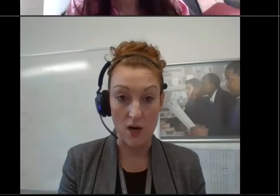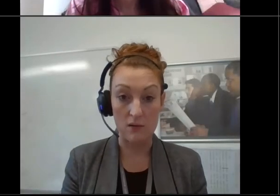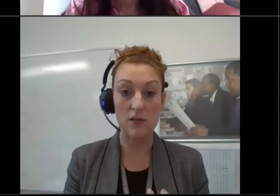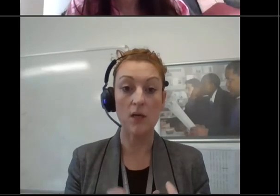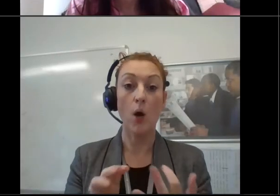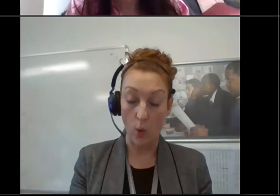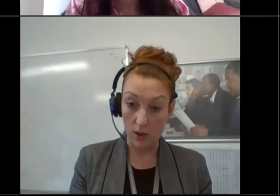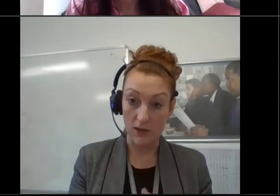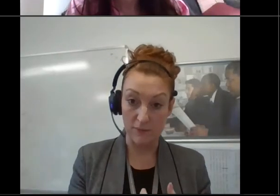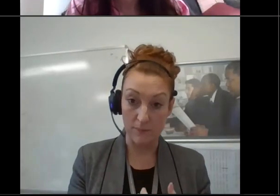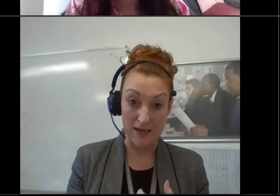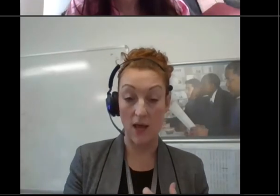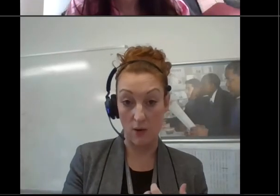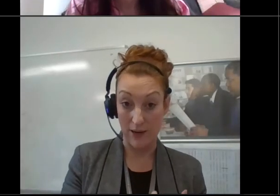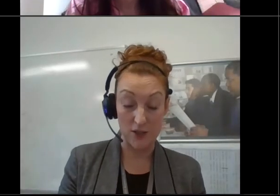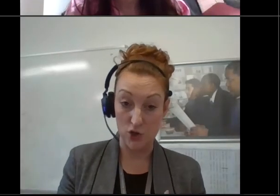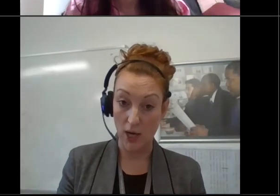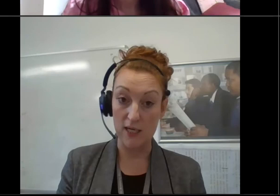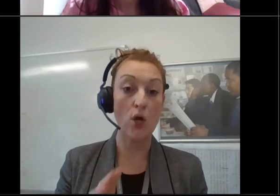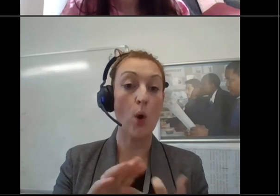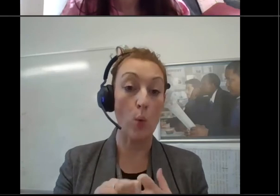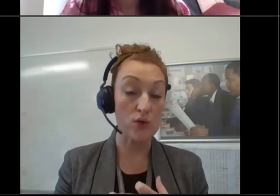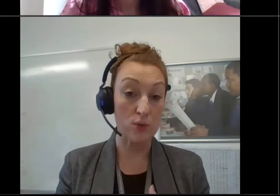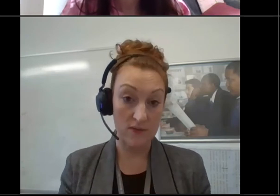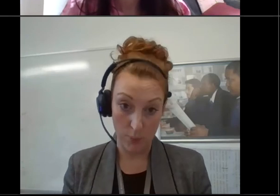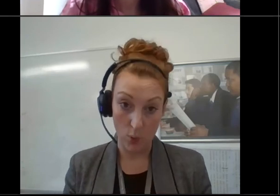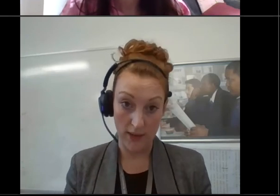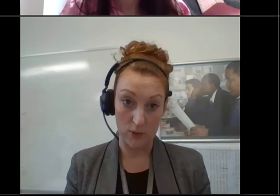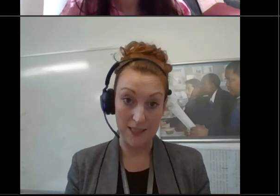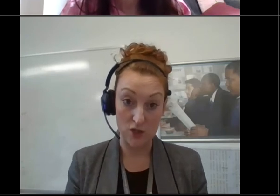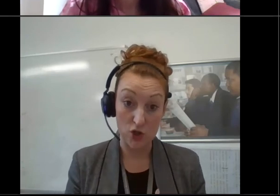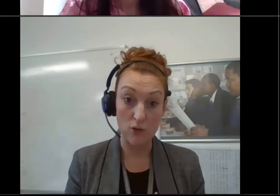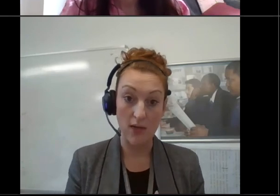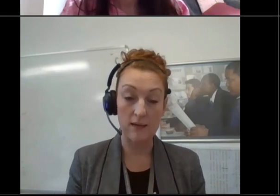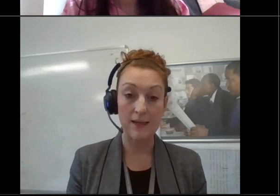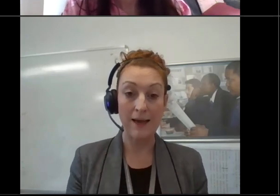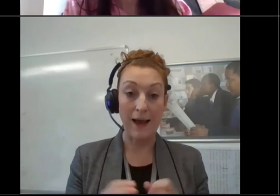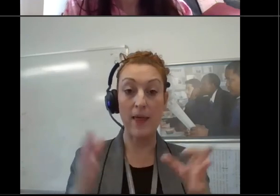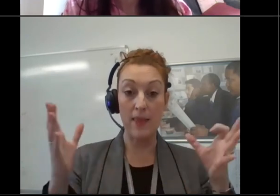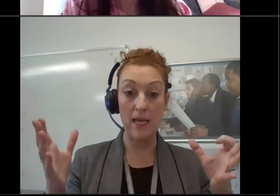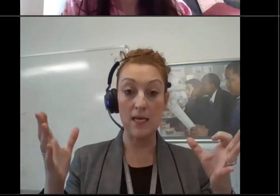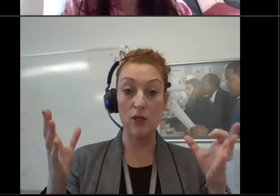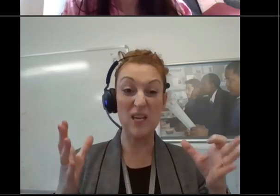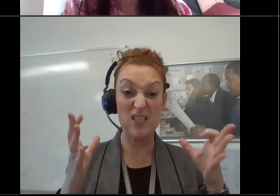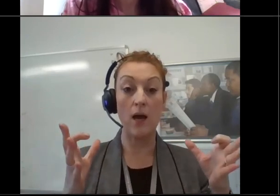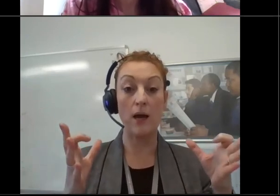fresh start, what kind of behaviours they are ready to change, what sort of support they will need to do that. And